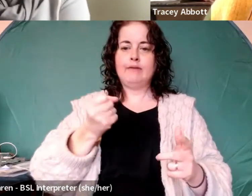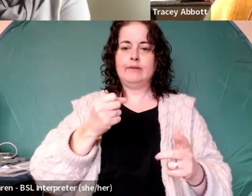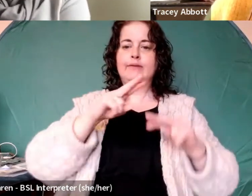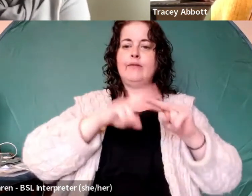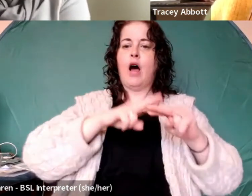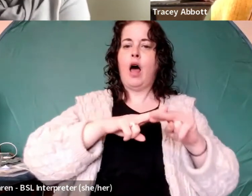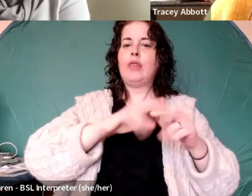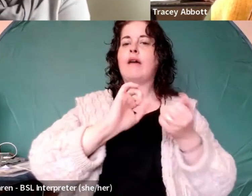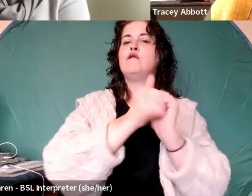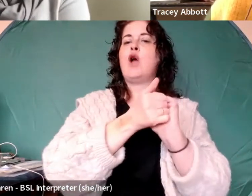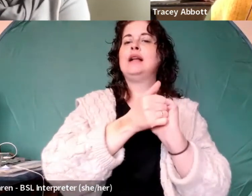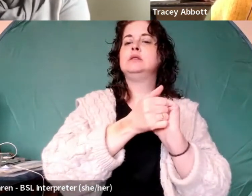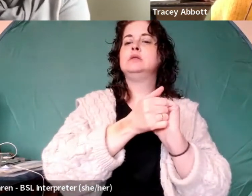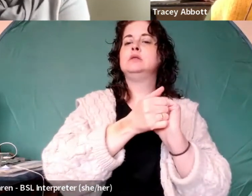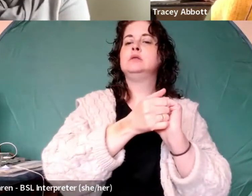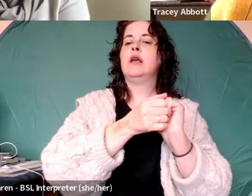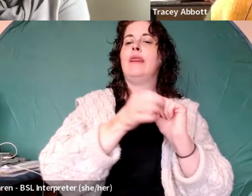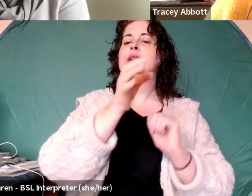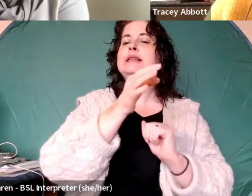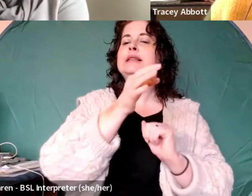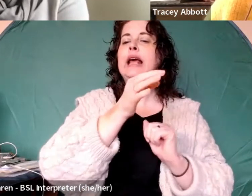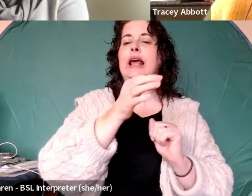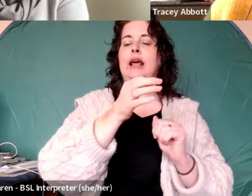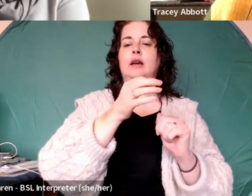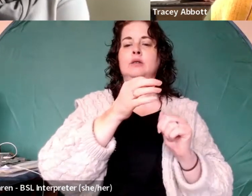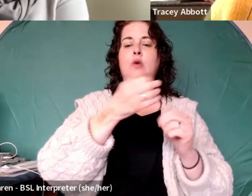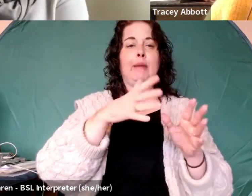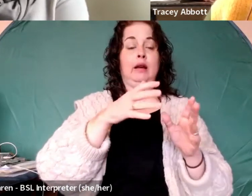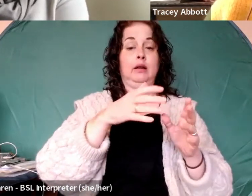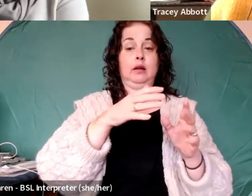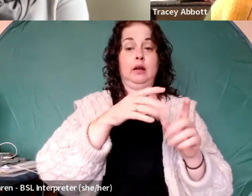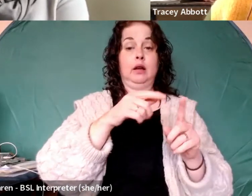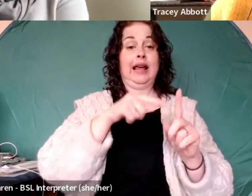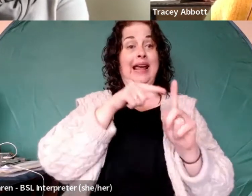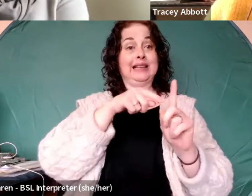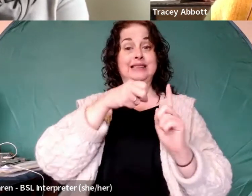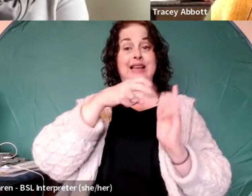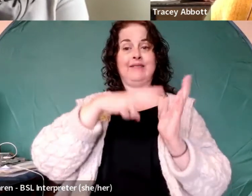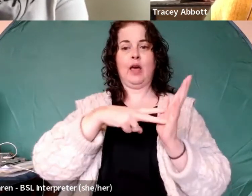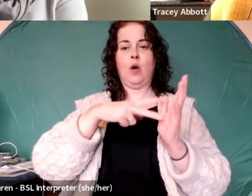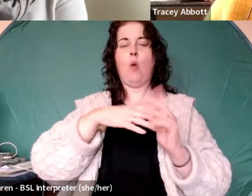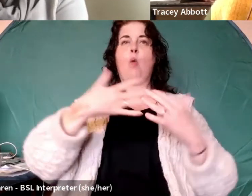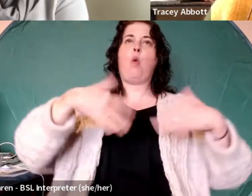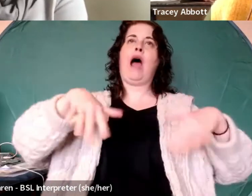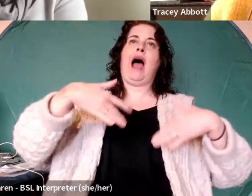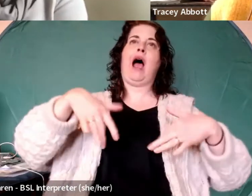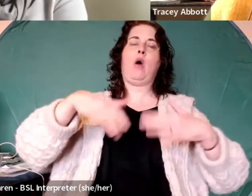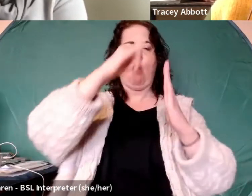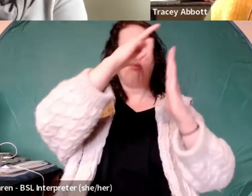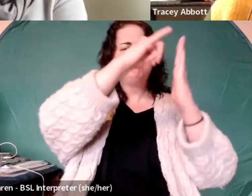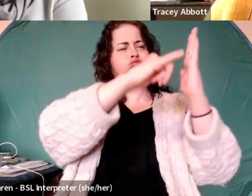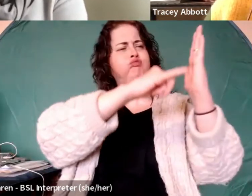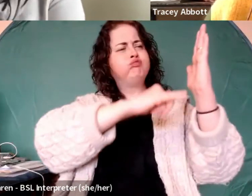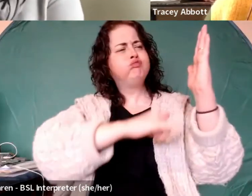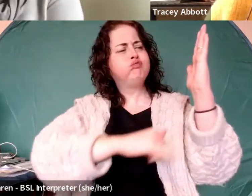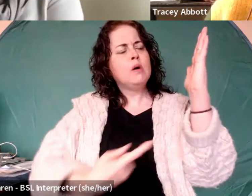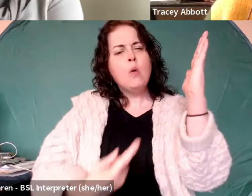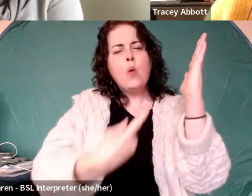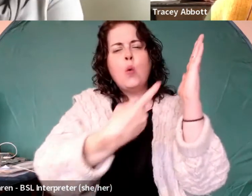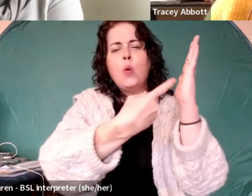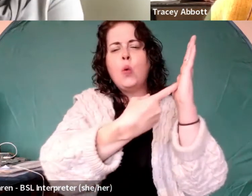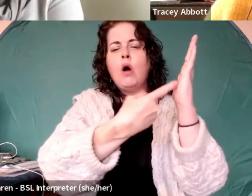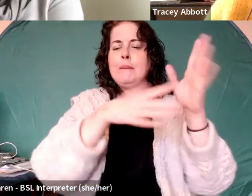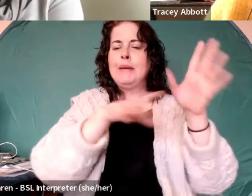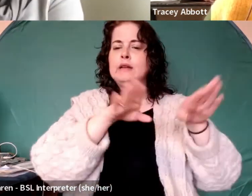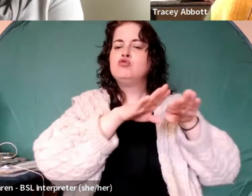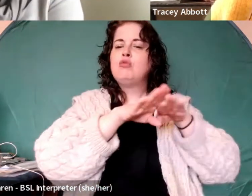has friends in the city, so has done lots of unpaid internships. His CV is going to look incredibly impressive, and he'll have been trained